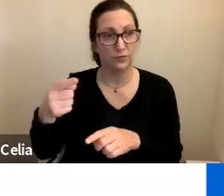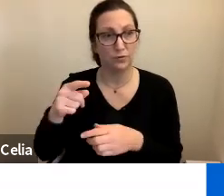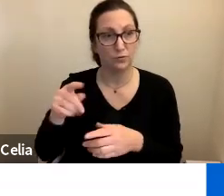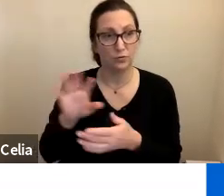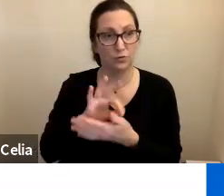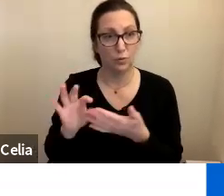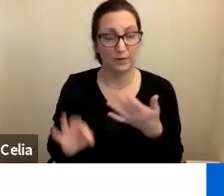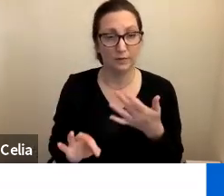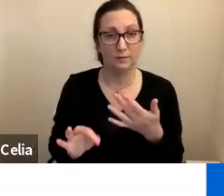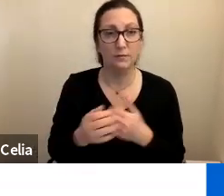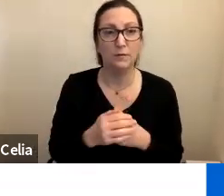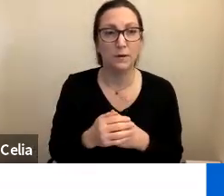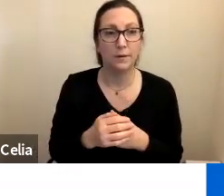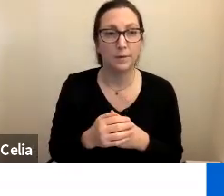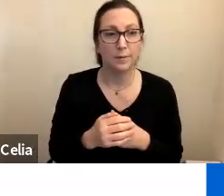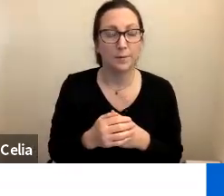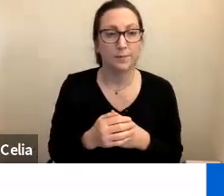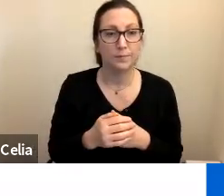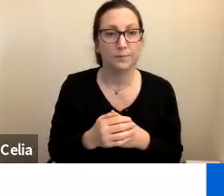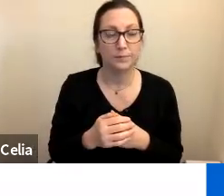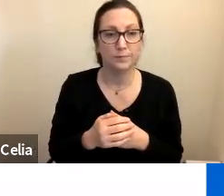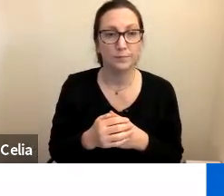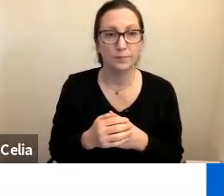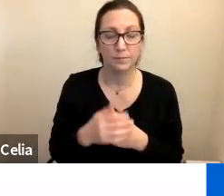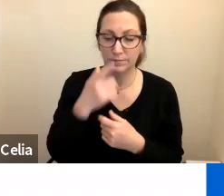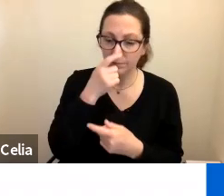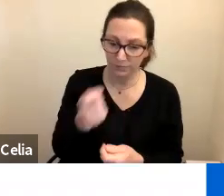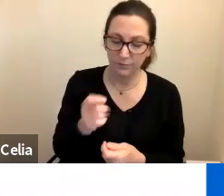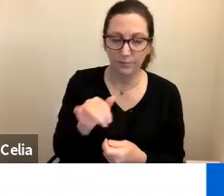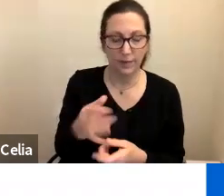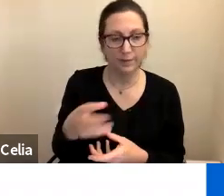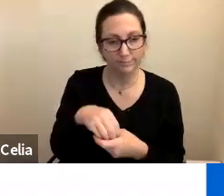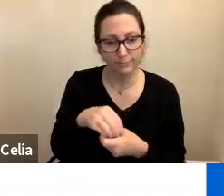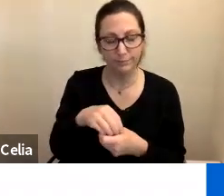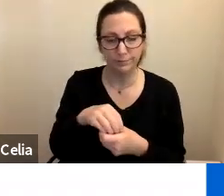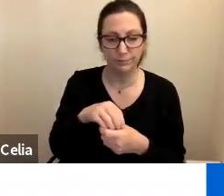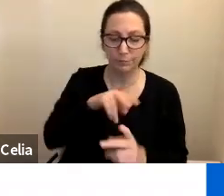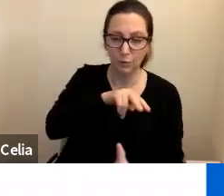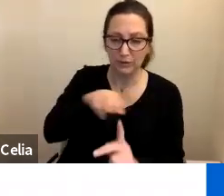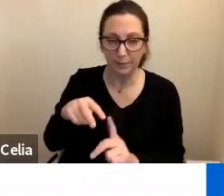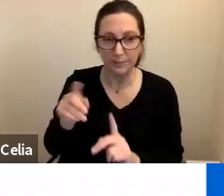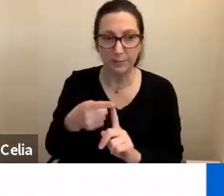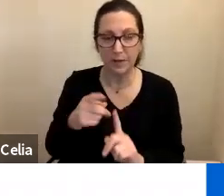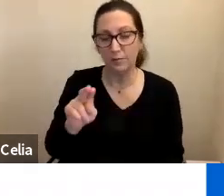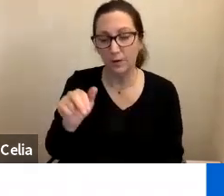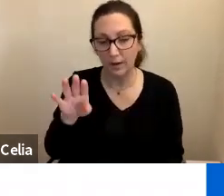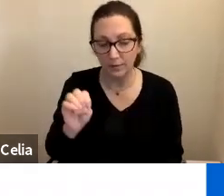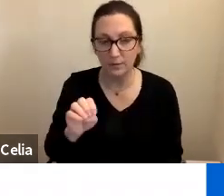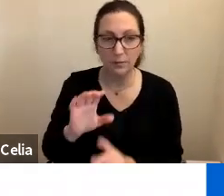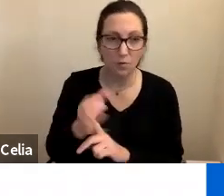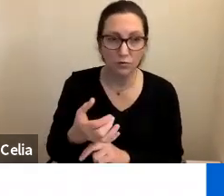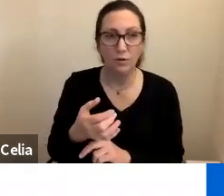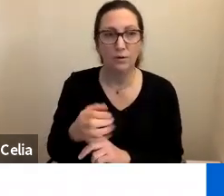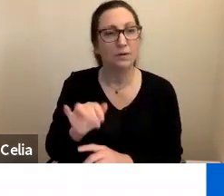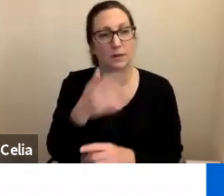there, including perceptions and culture and so on. But that's an